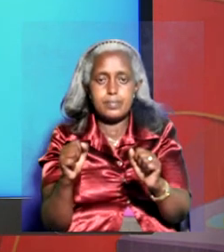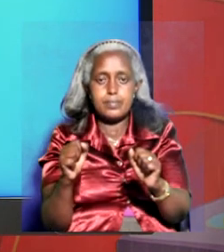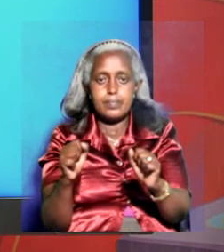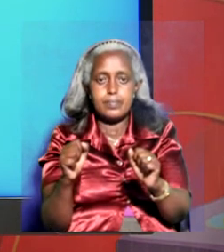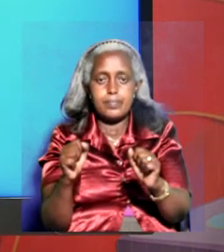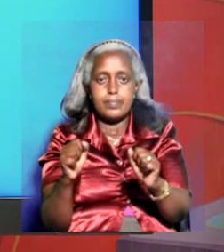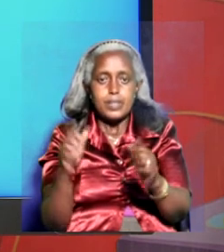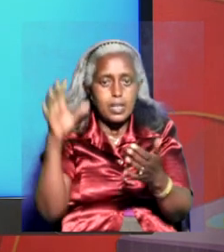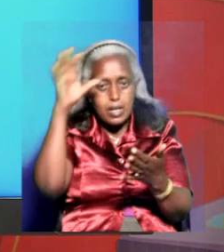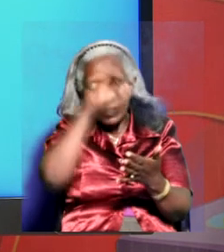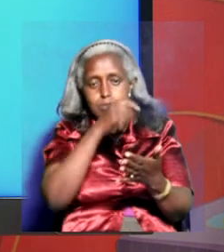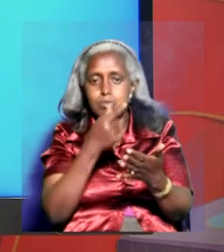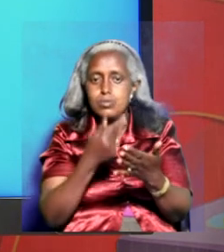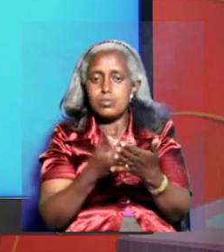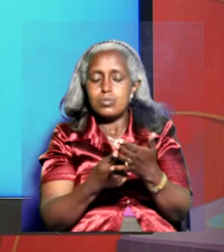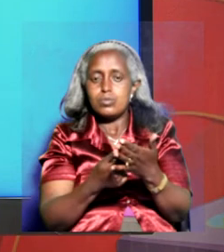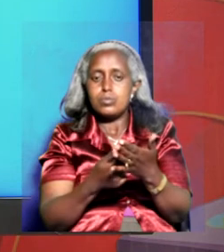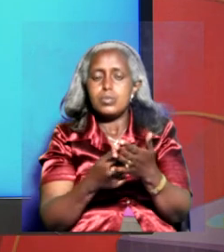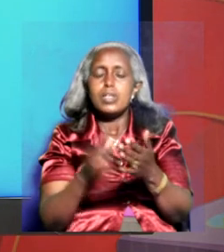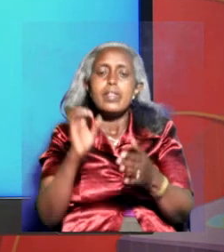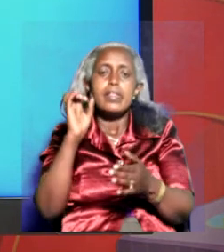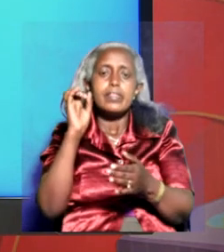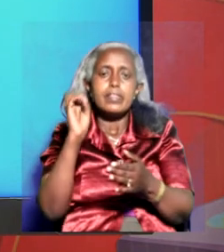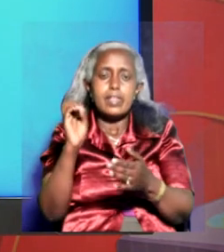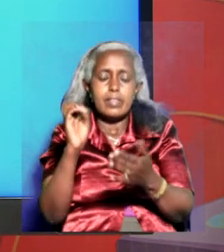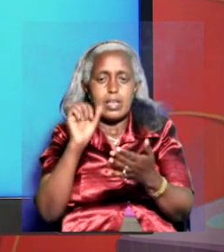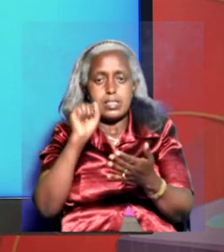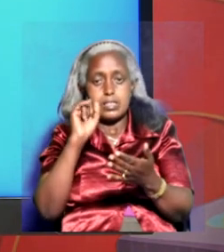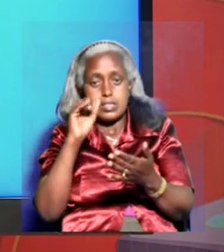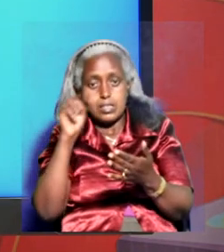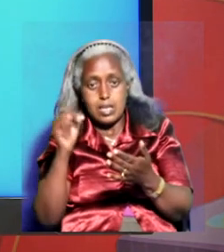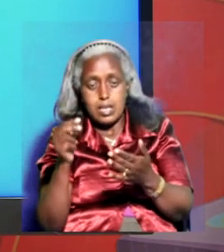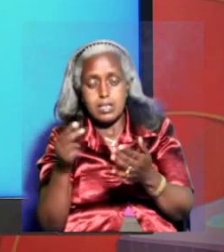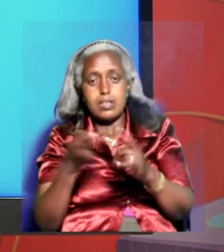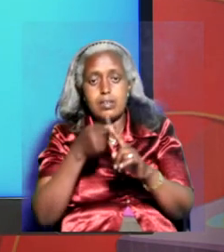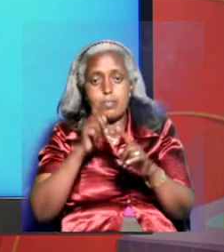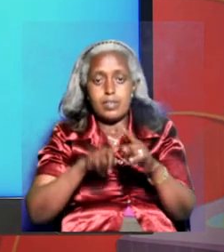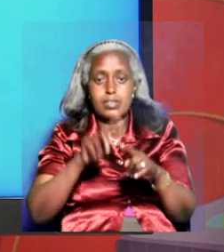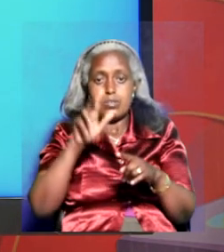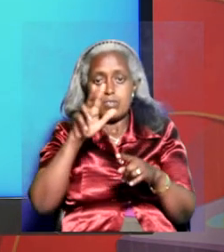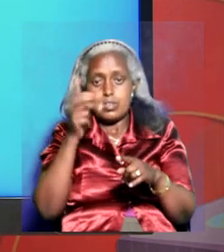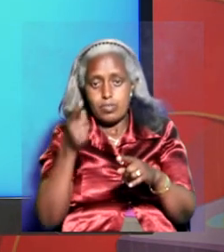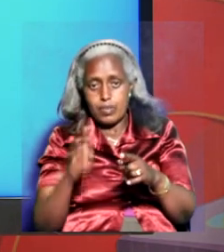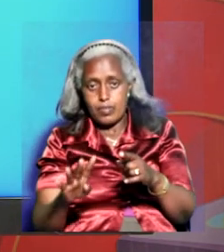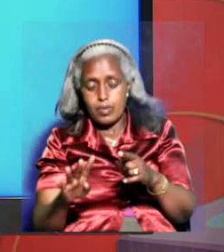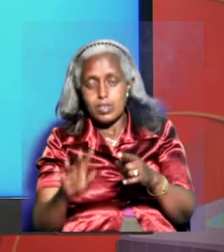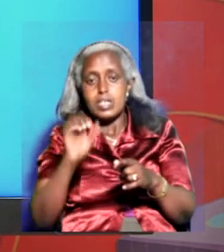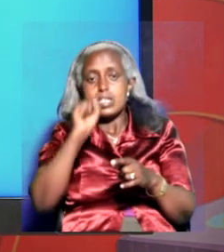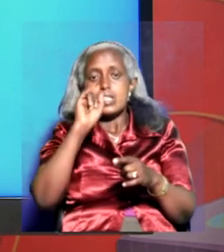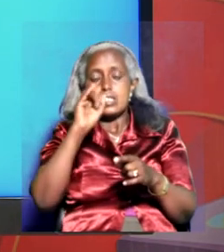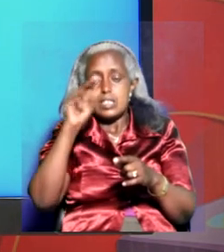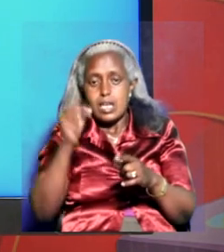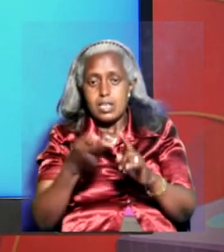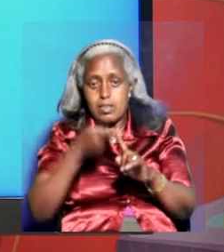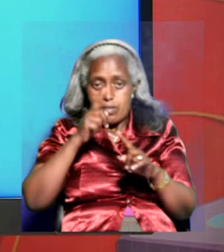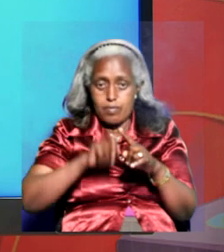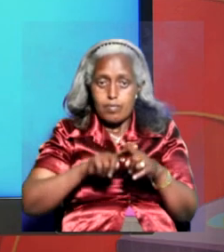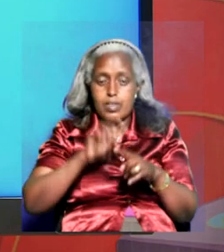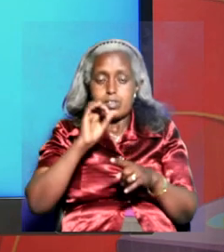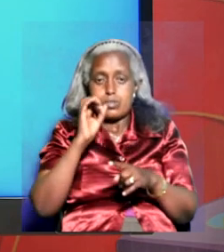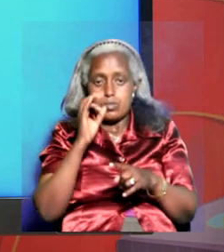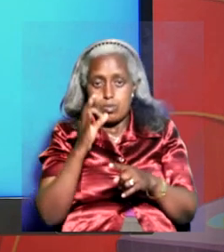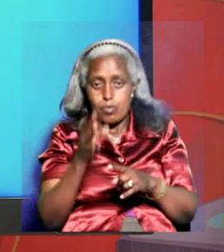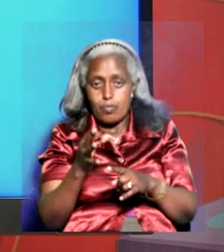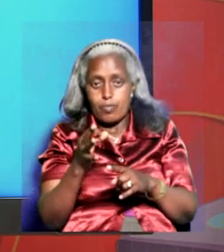let's assume this to be theta, sine inverse of 3/4. So sine inverse of